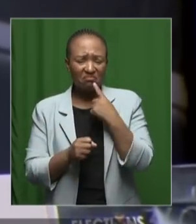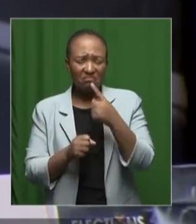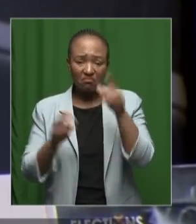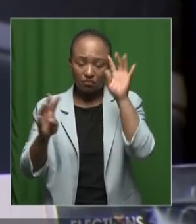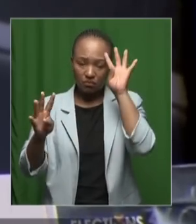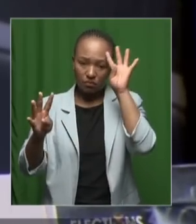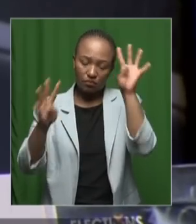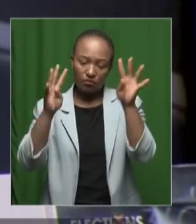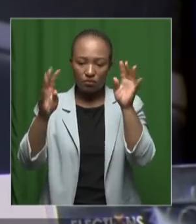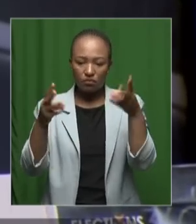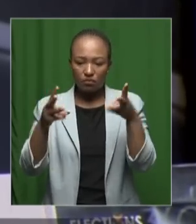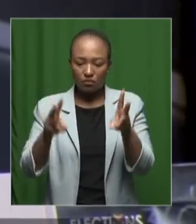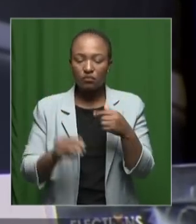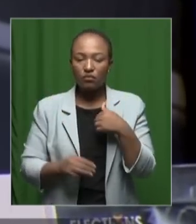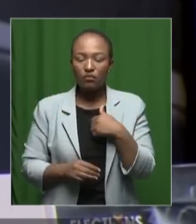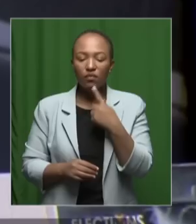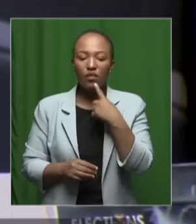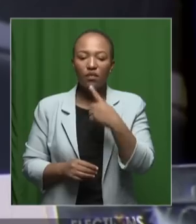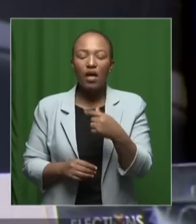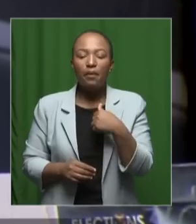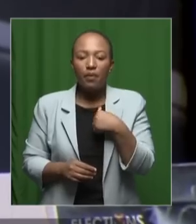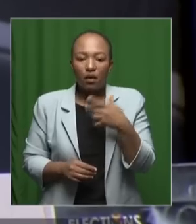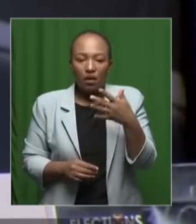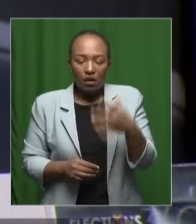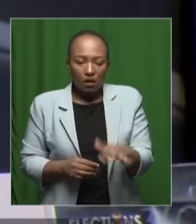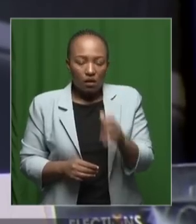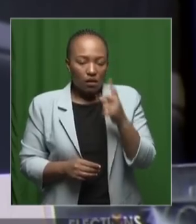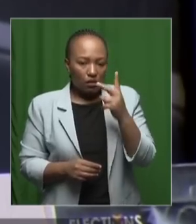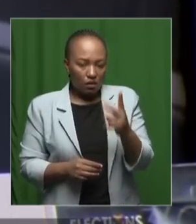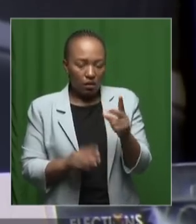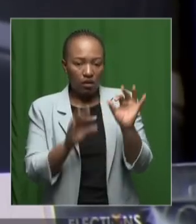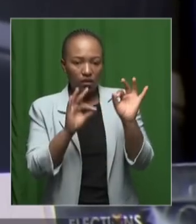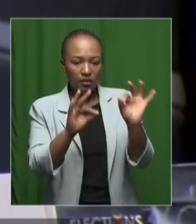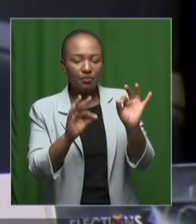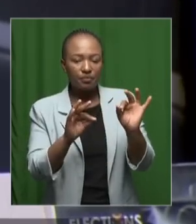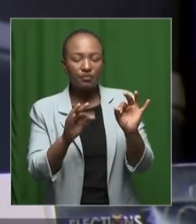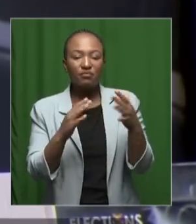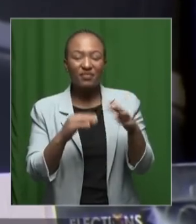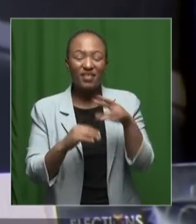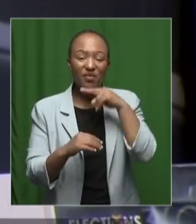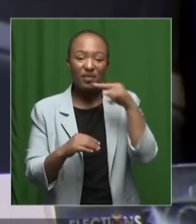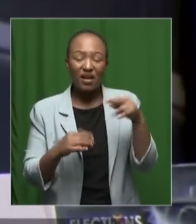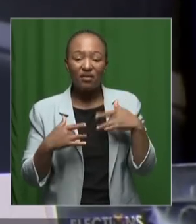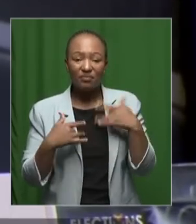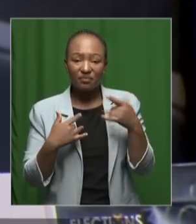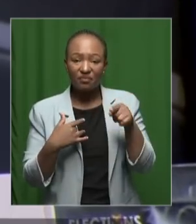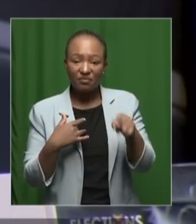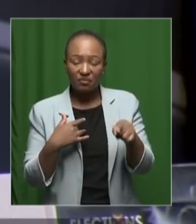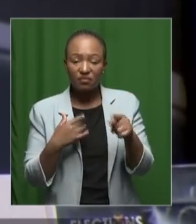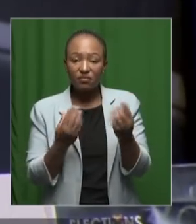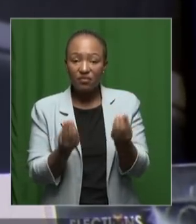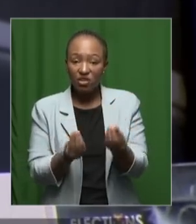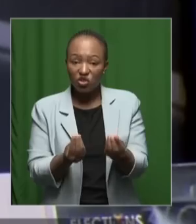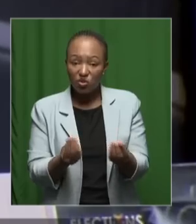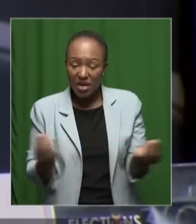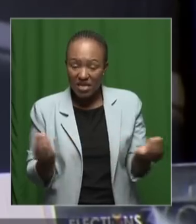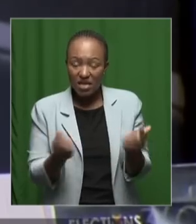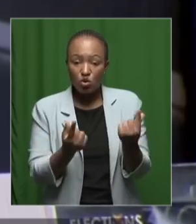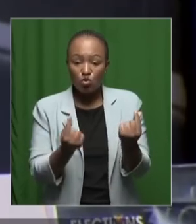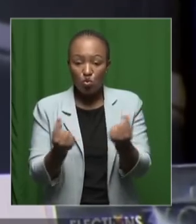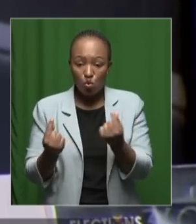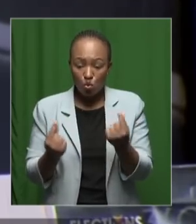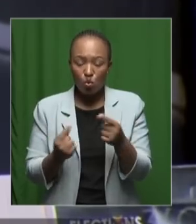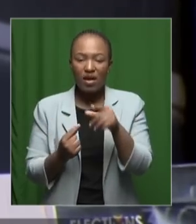creative ways, and I'm saying to you, I've seen in real life, what those children do in the Eastern Cape.